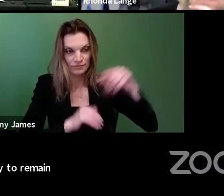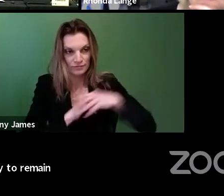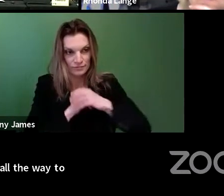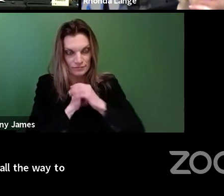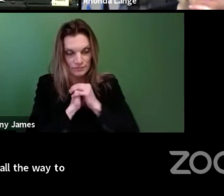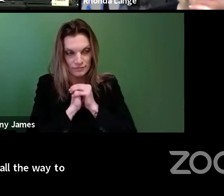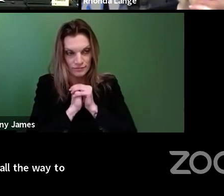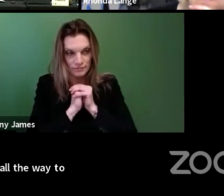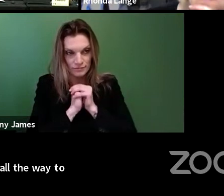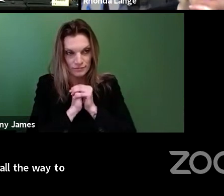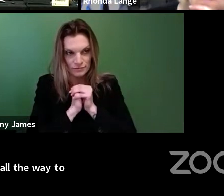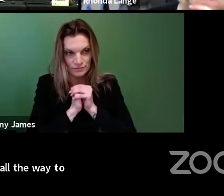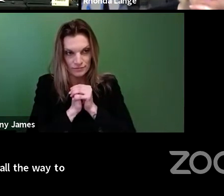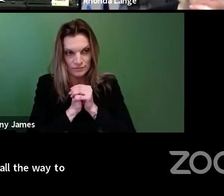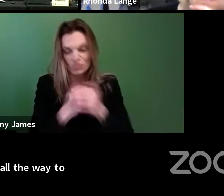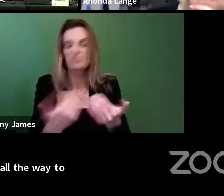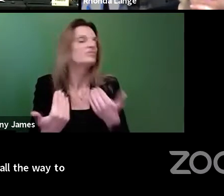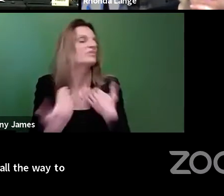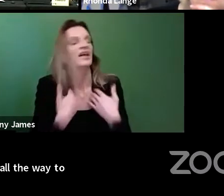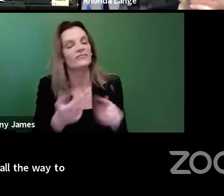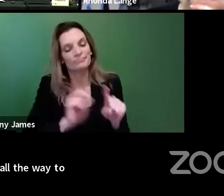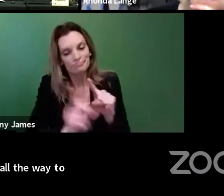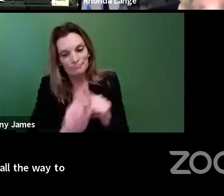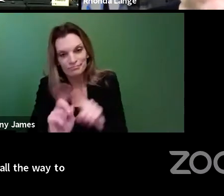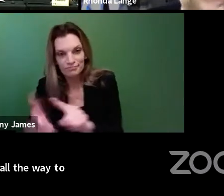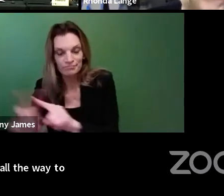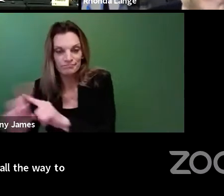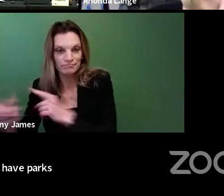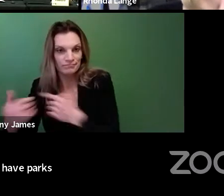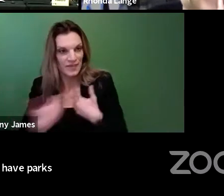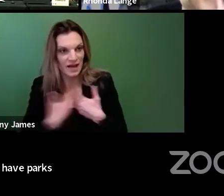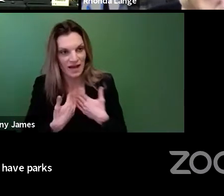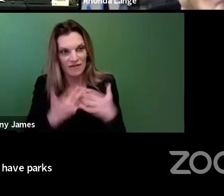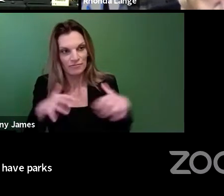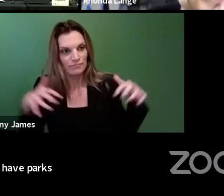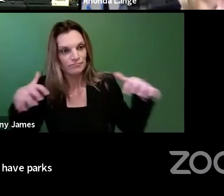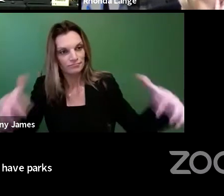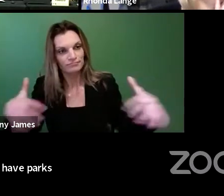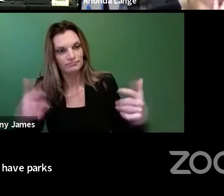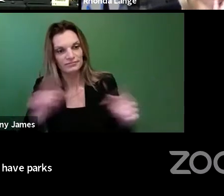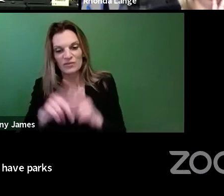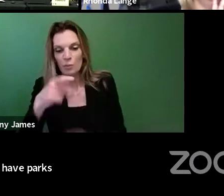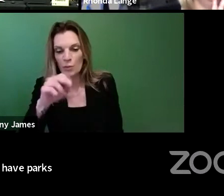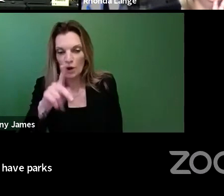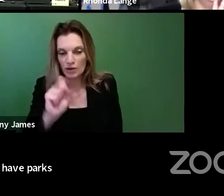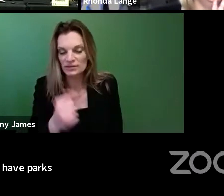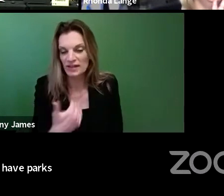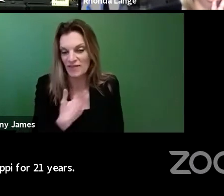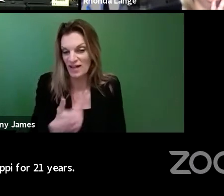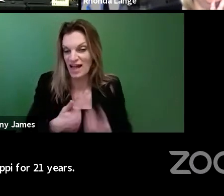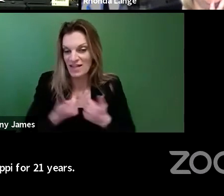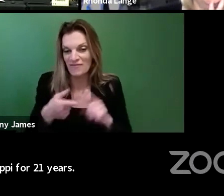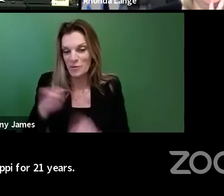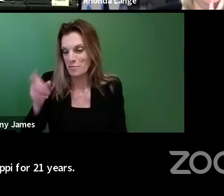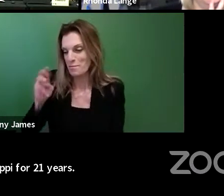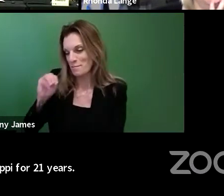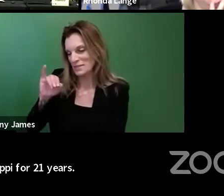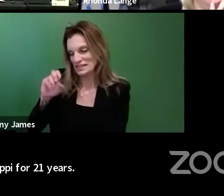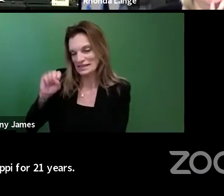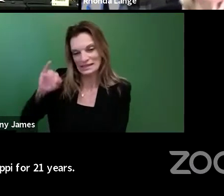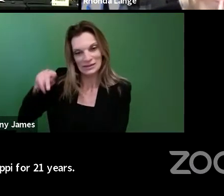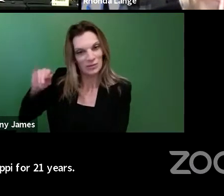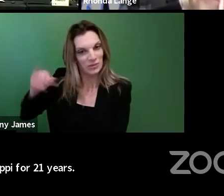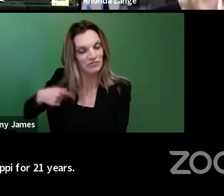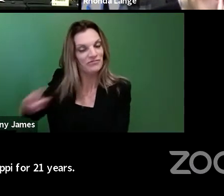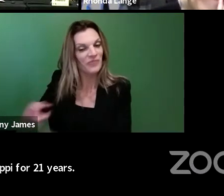We have parks everywhere. I lived in Mississippi for 21 years. When I came to Holland, I couldn't believe all the